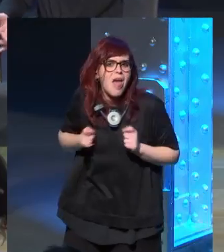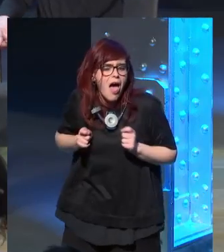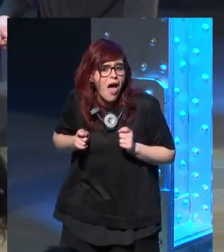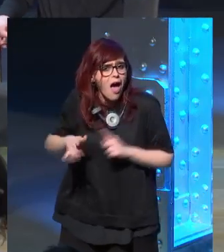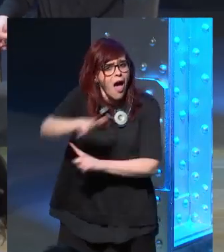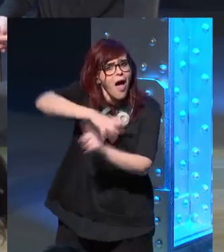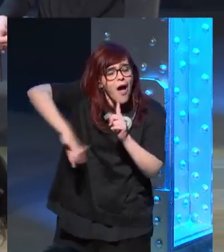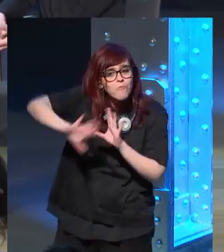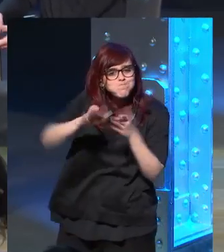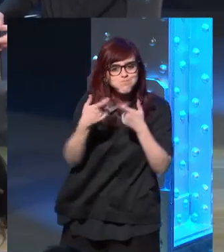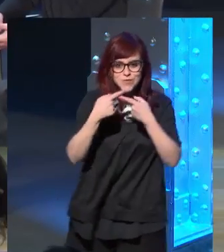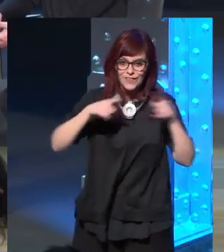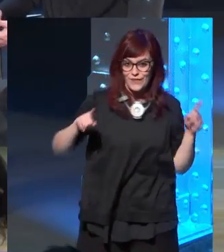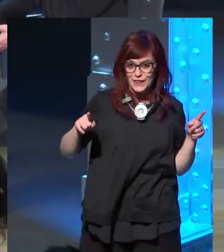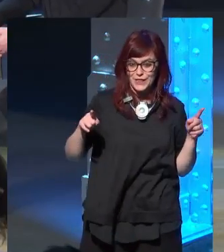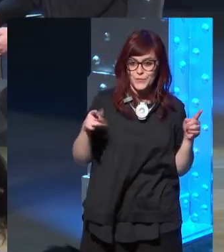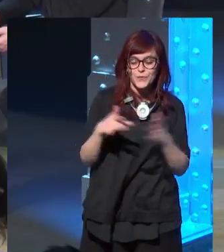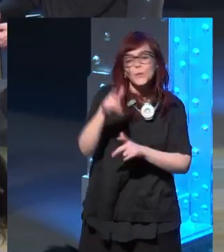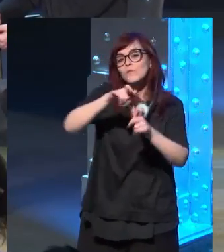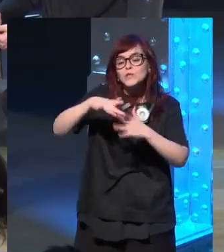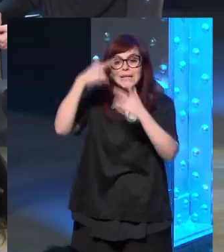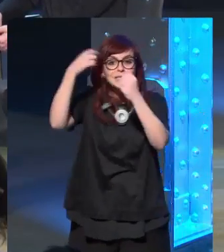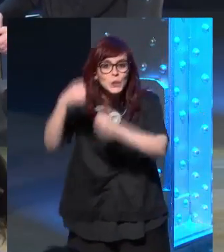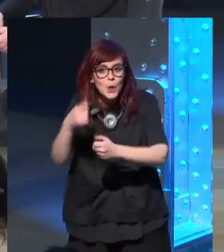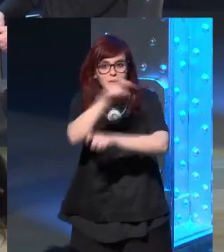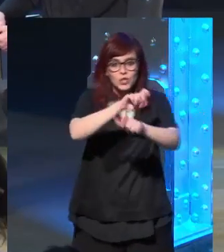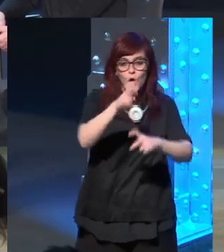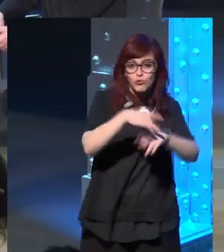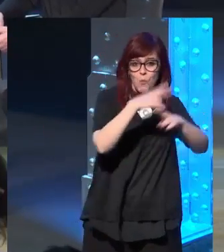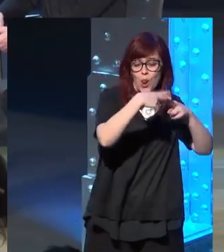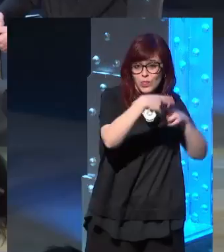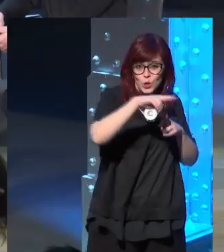people, trusting the institutions, the sort of political system or the